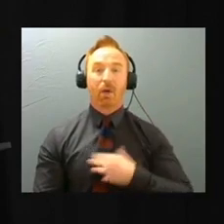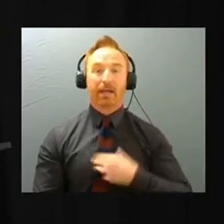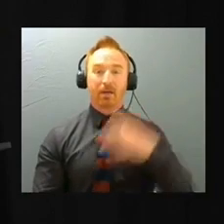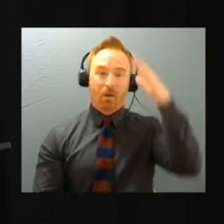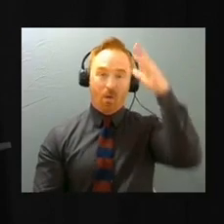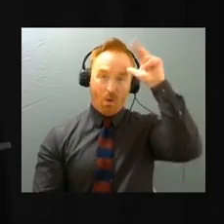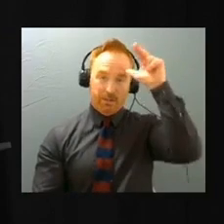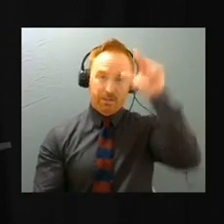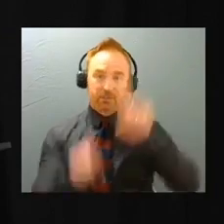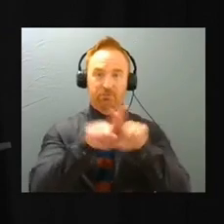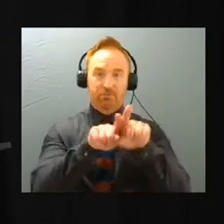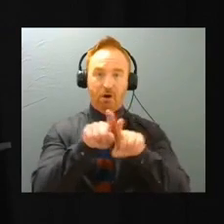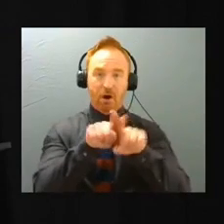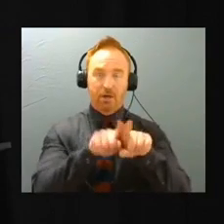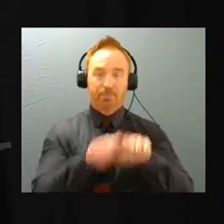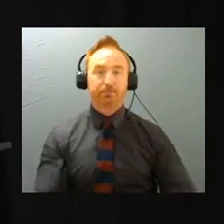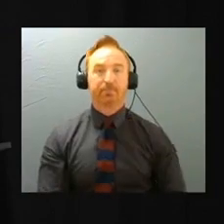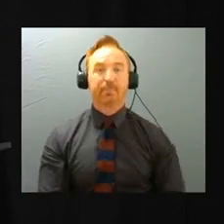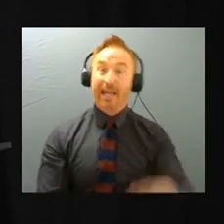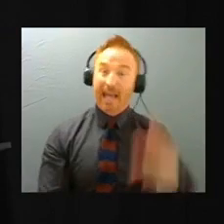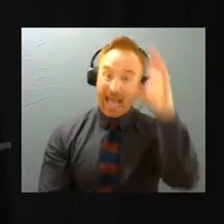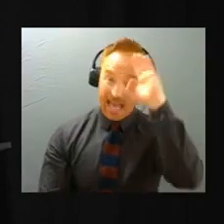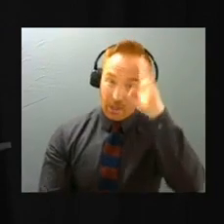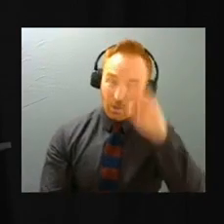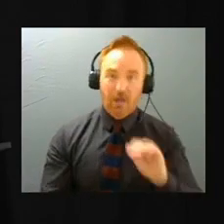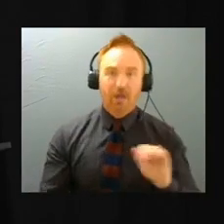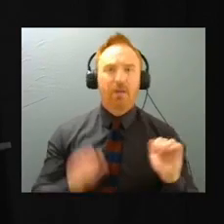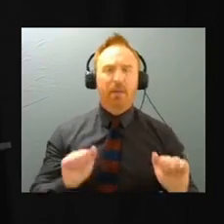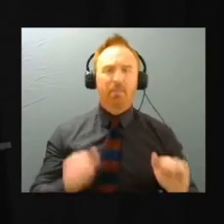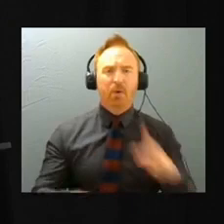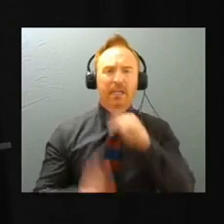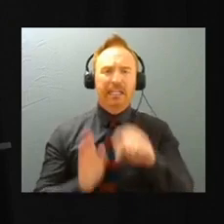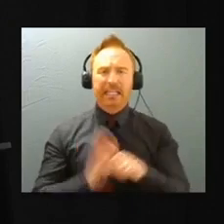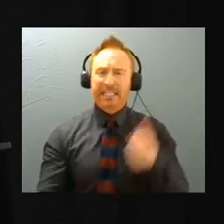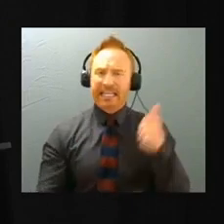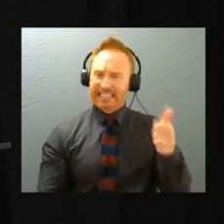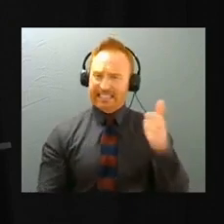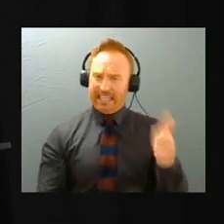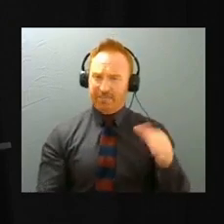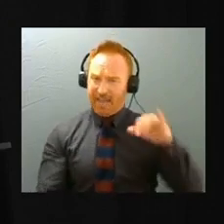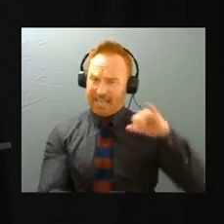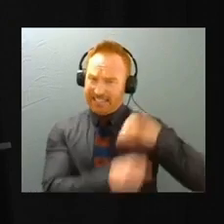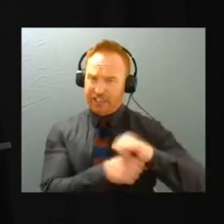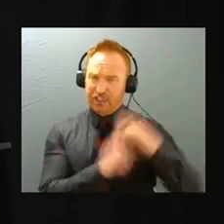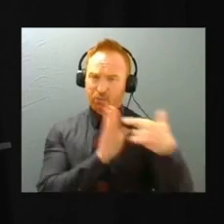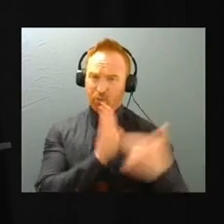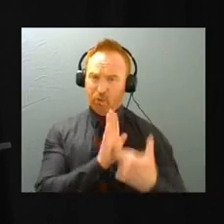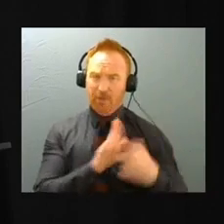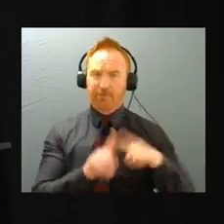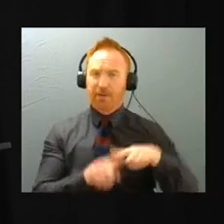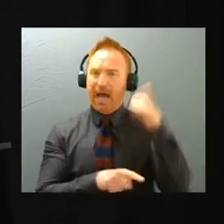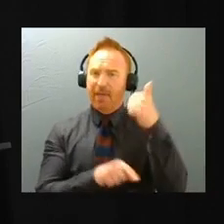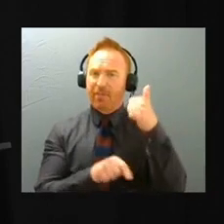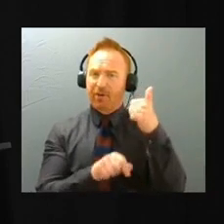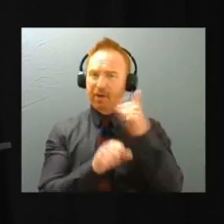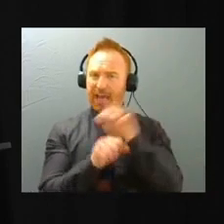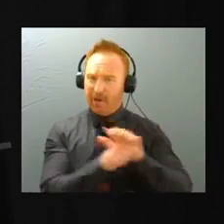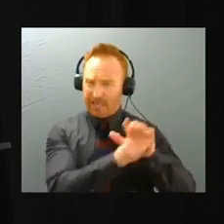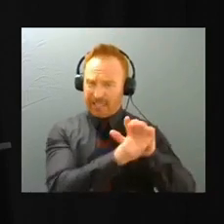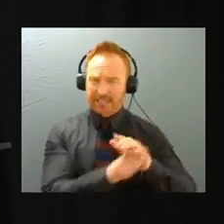Hi. Is there any way to enforce the self-isolation rule for visitors from other jurisdictions? Do SEMA rules apply to